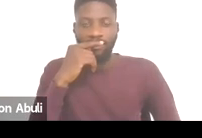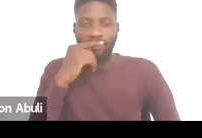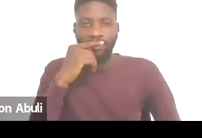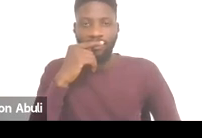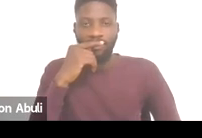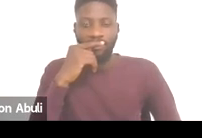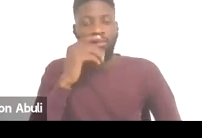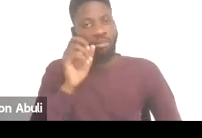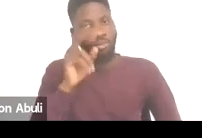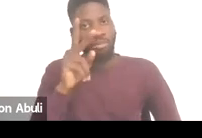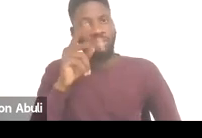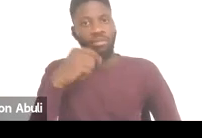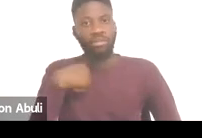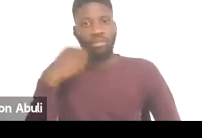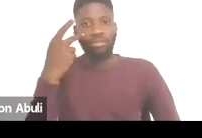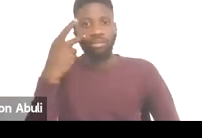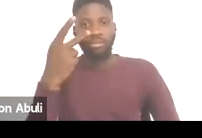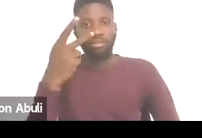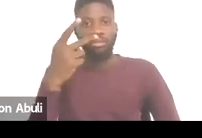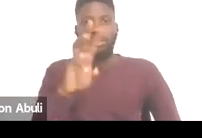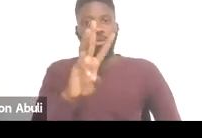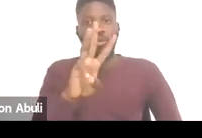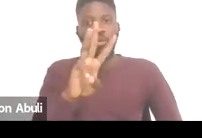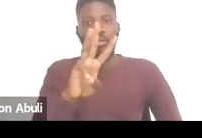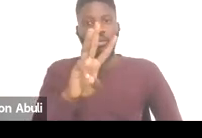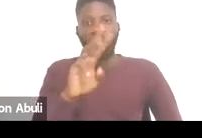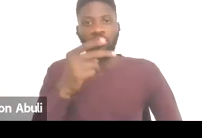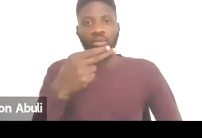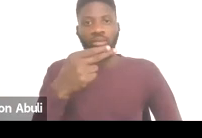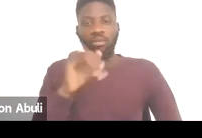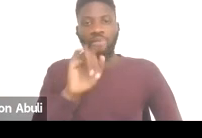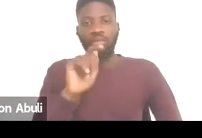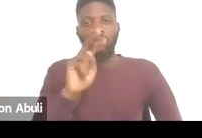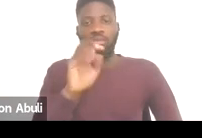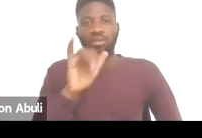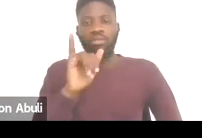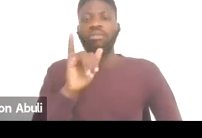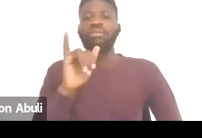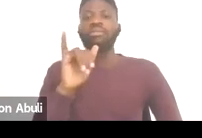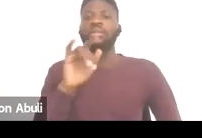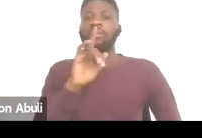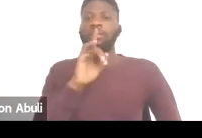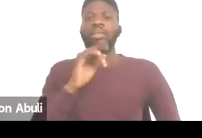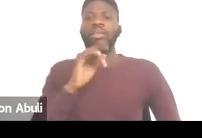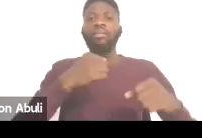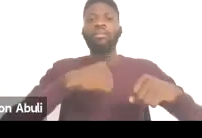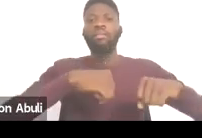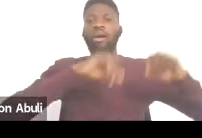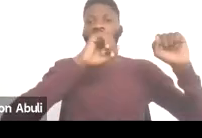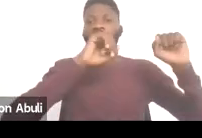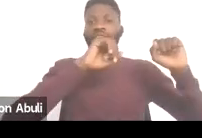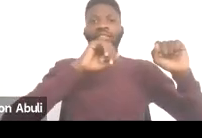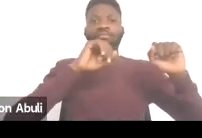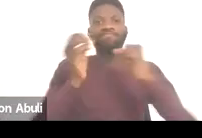Then I can see Whitney is asking, why don't employers say why you haven't been selected so that one can improve on the problem?